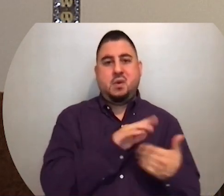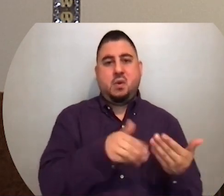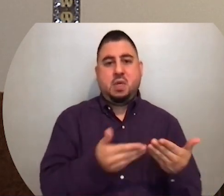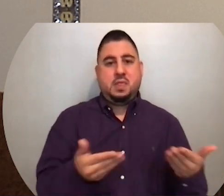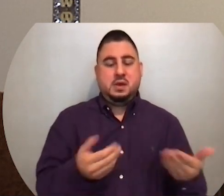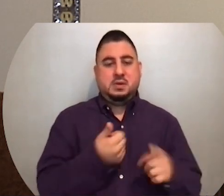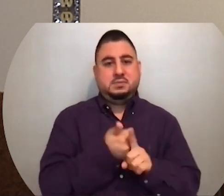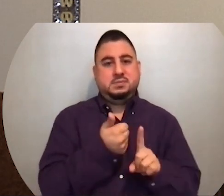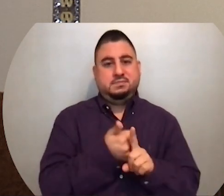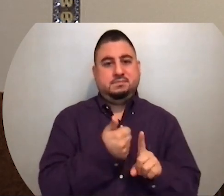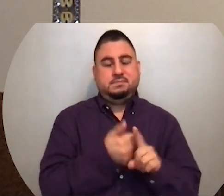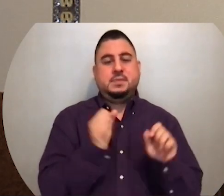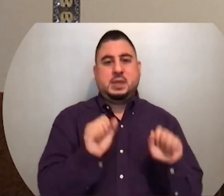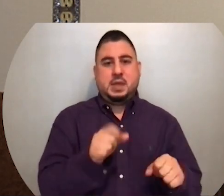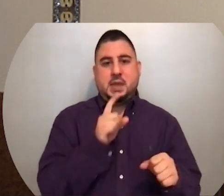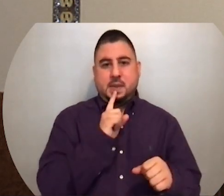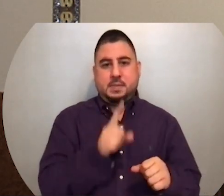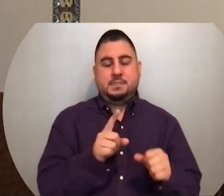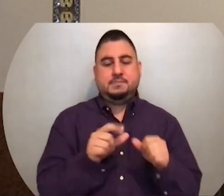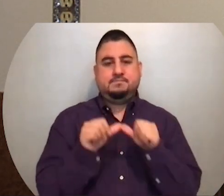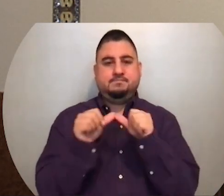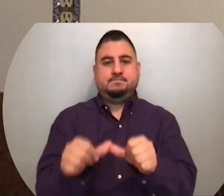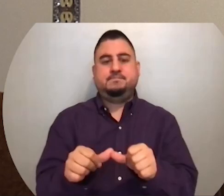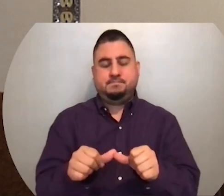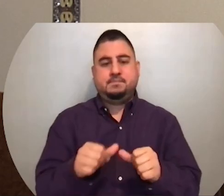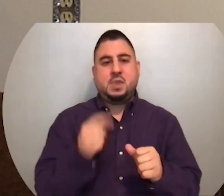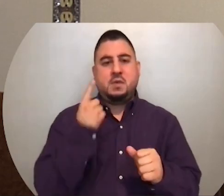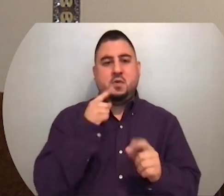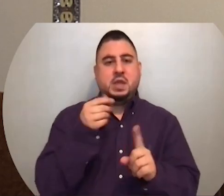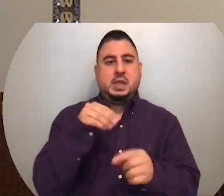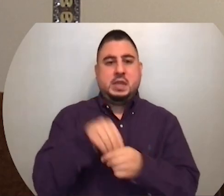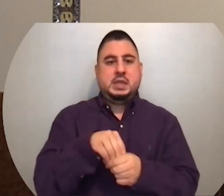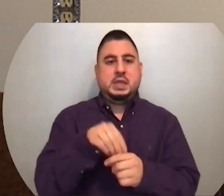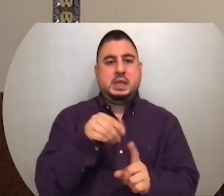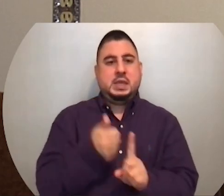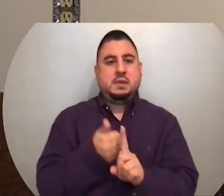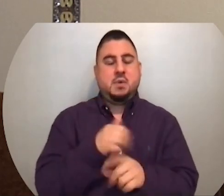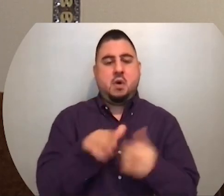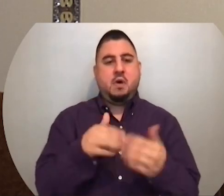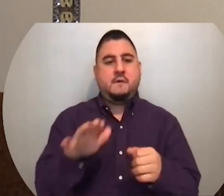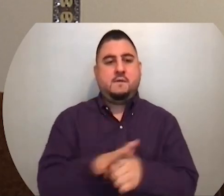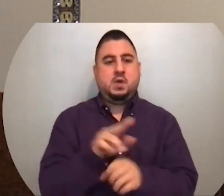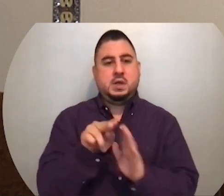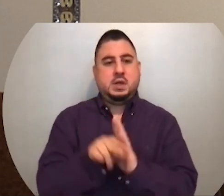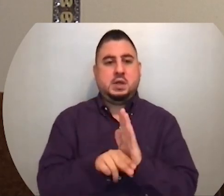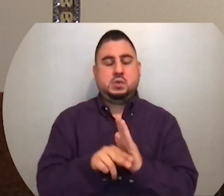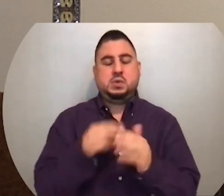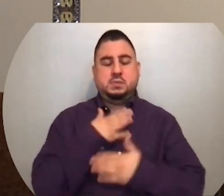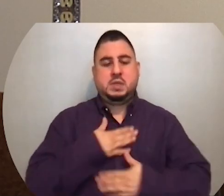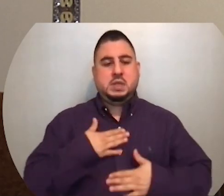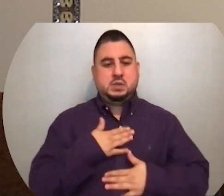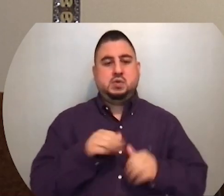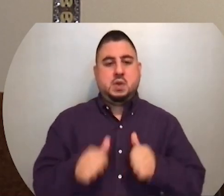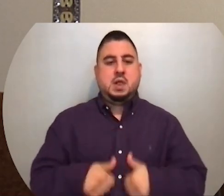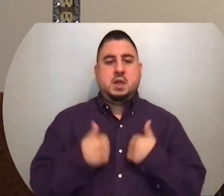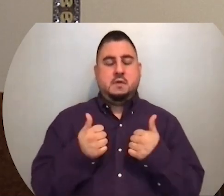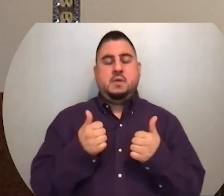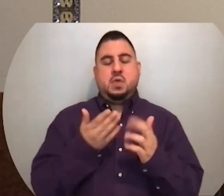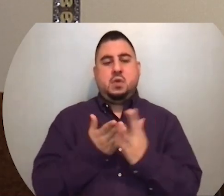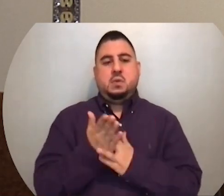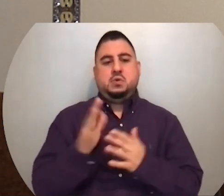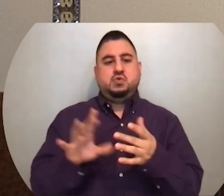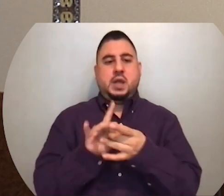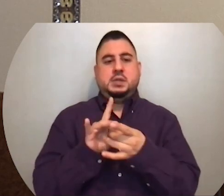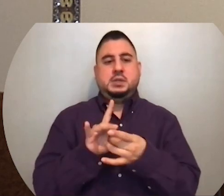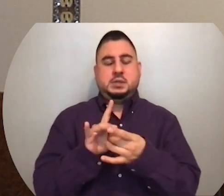things he himself might be preeminent. For in him all the fullness was pleased to dwell, and through him to